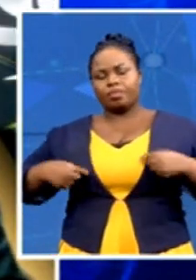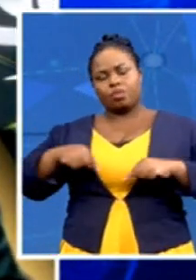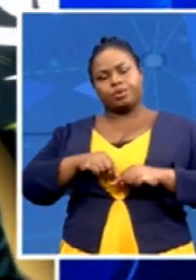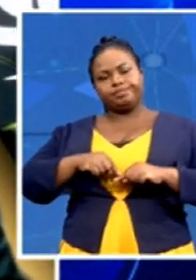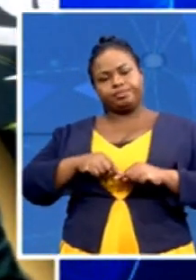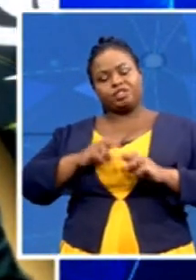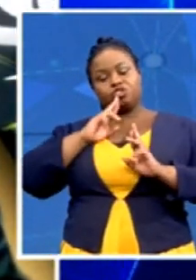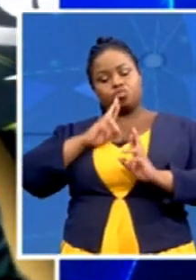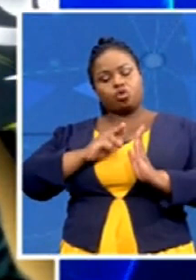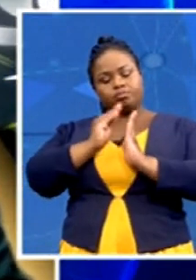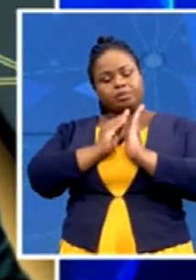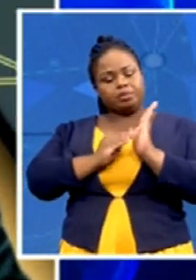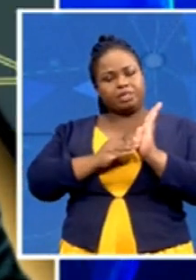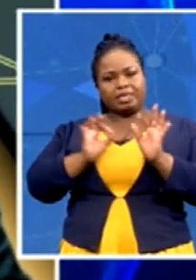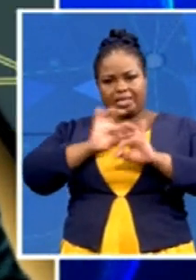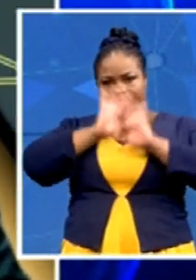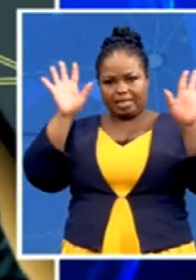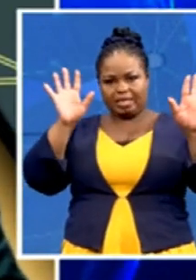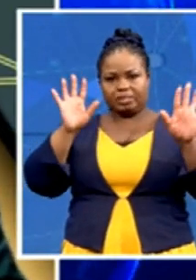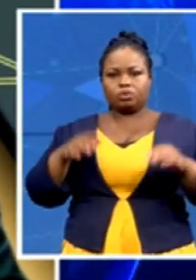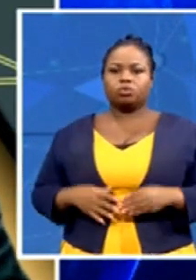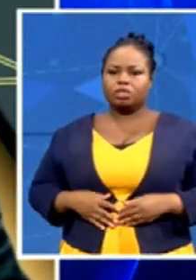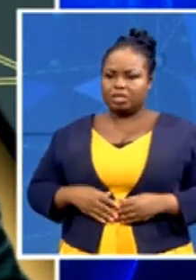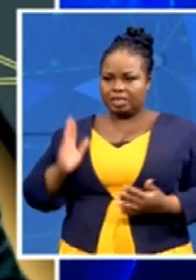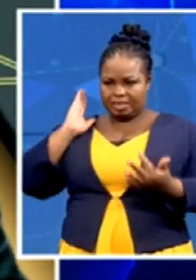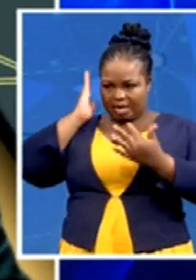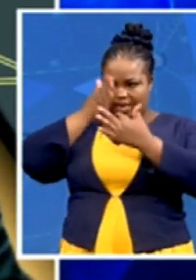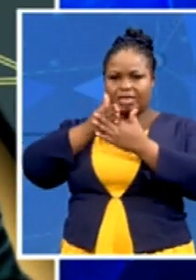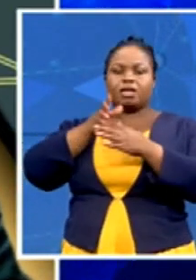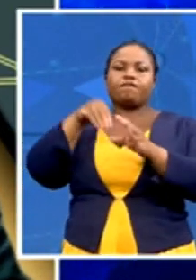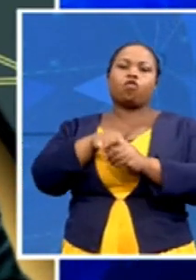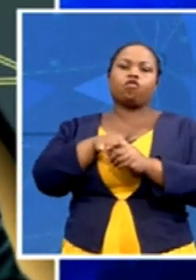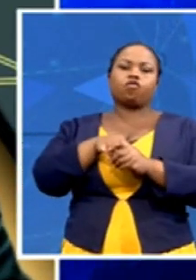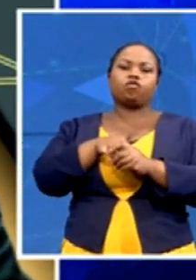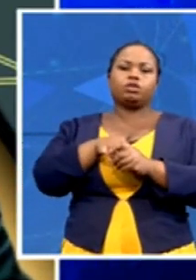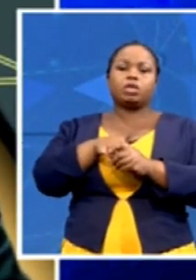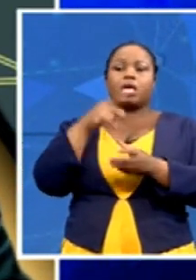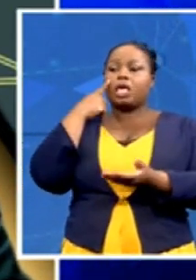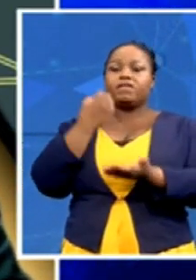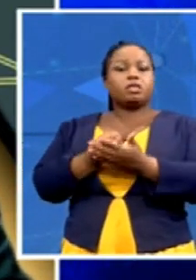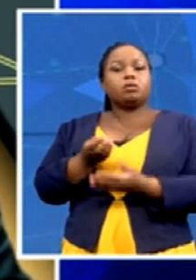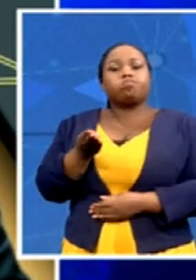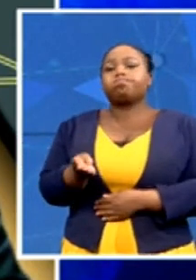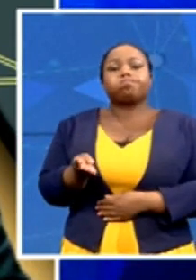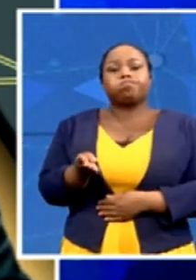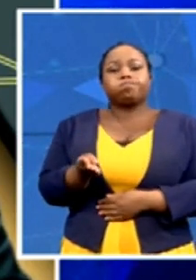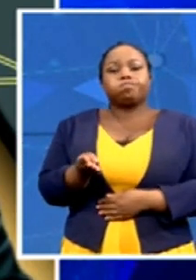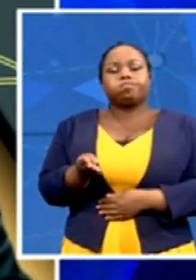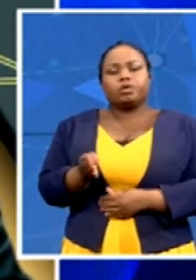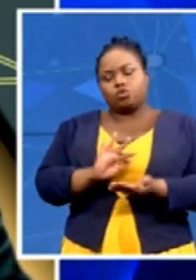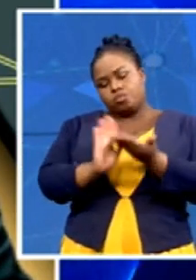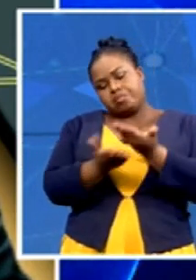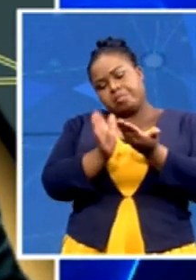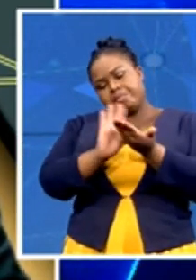directly involved in these processes, and we've shown the evidence that is attached to that. Therefore, it was very clear